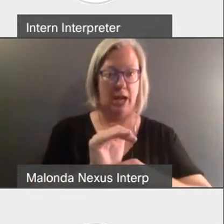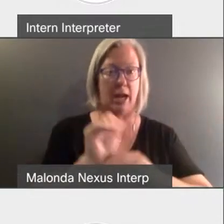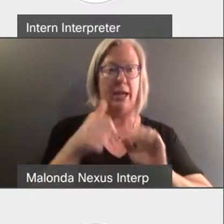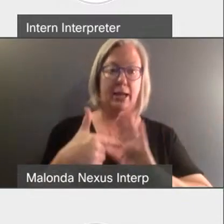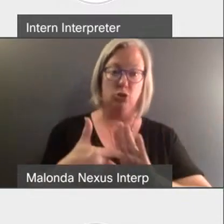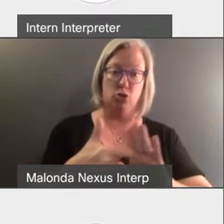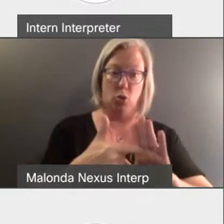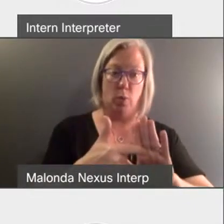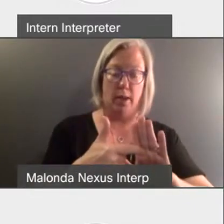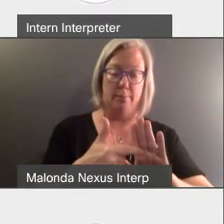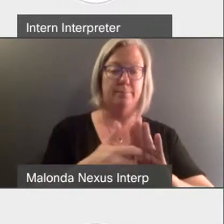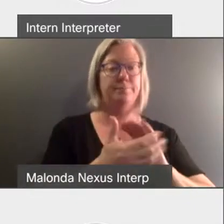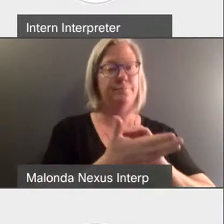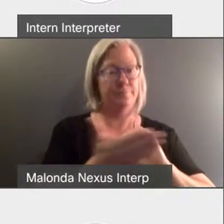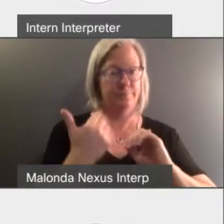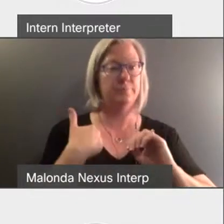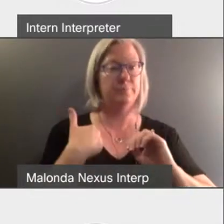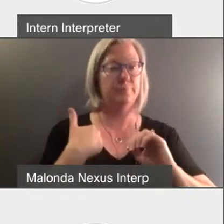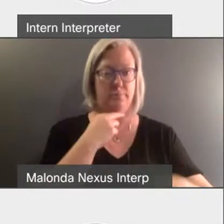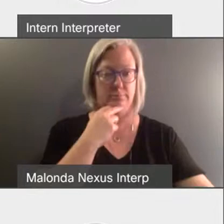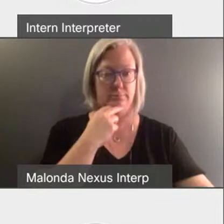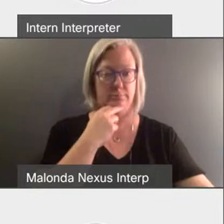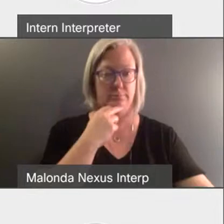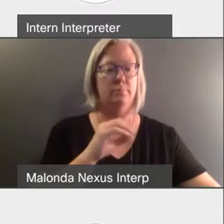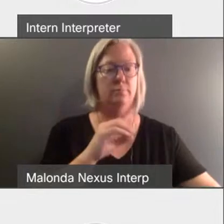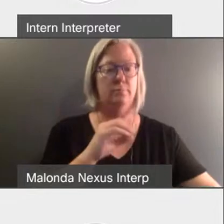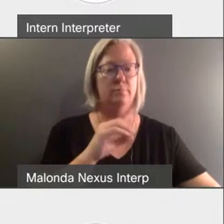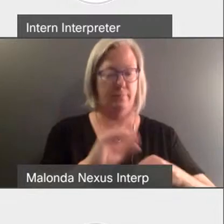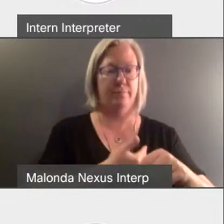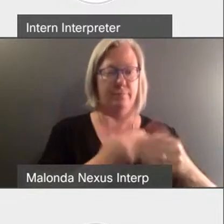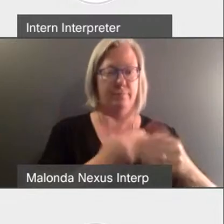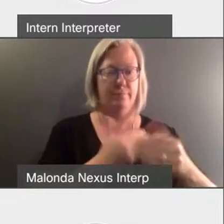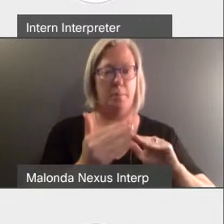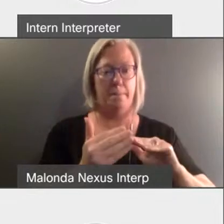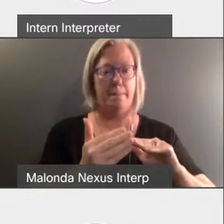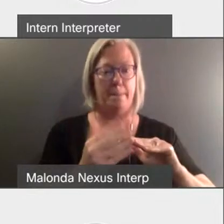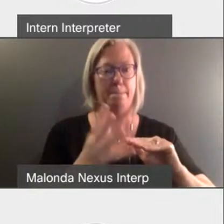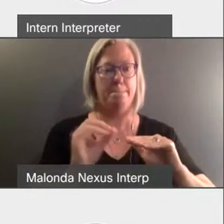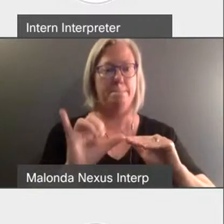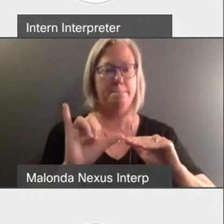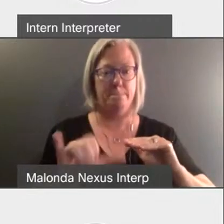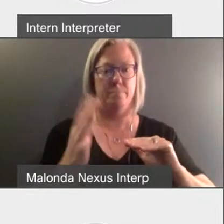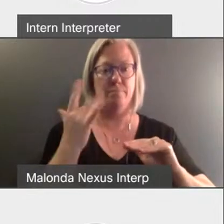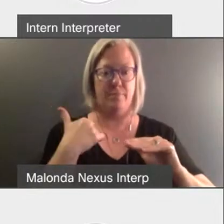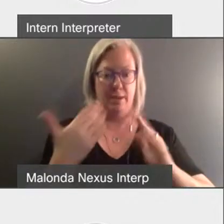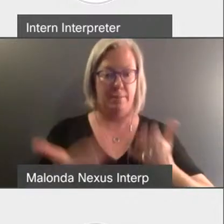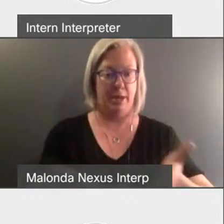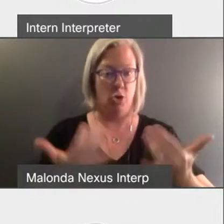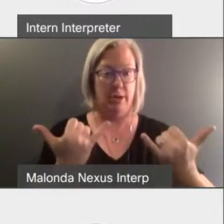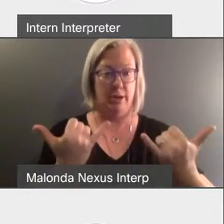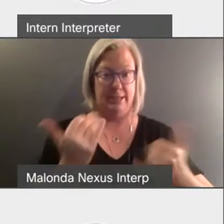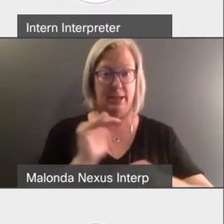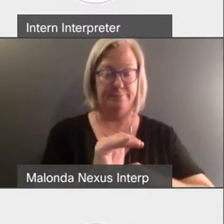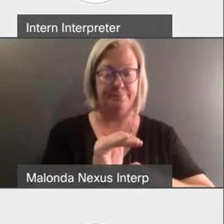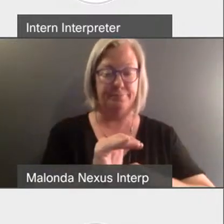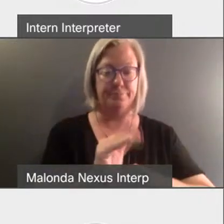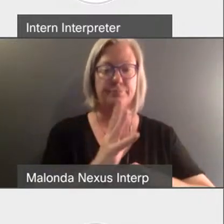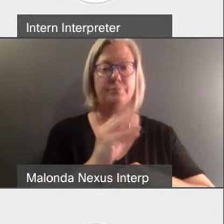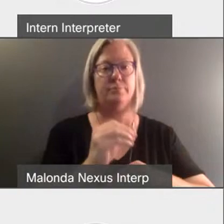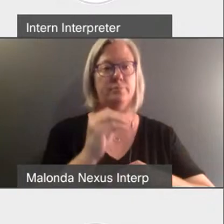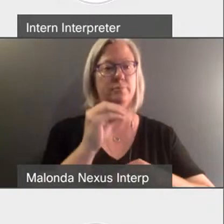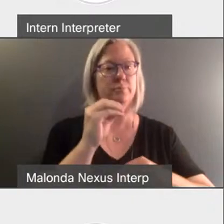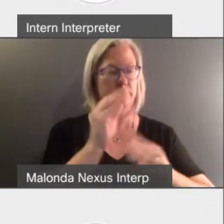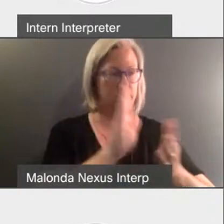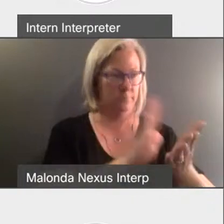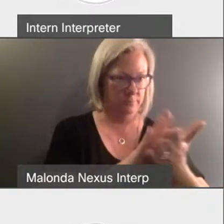show them that they do have a voice in our community. And that is why I'm appearing here tonight, and I applaud everyone